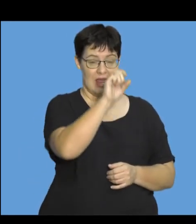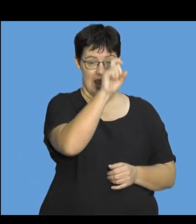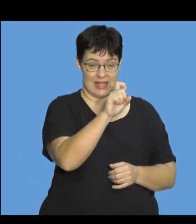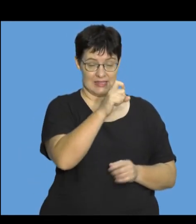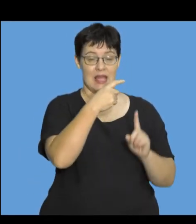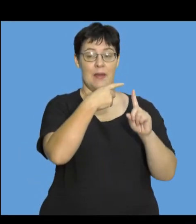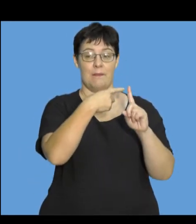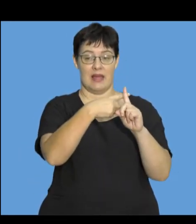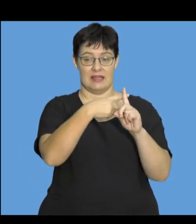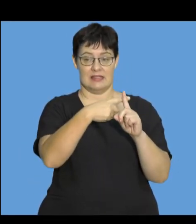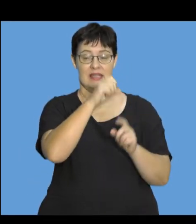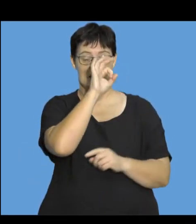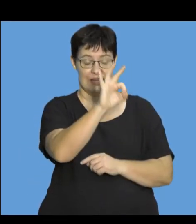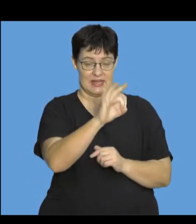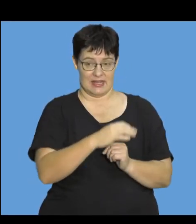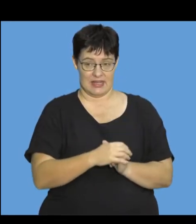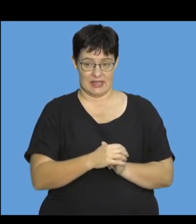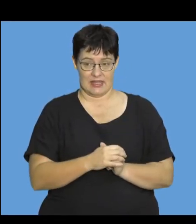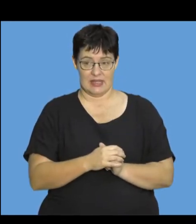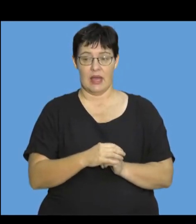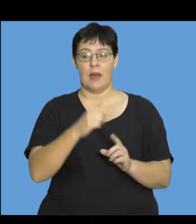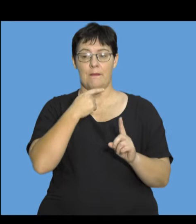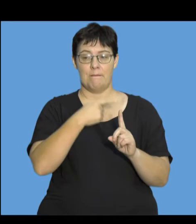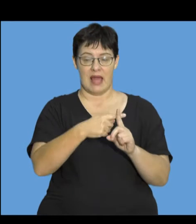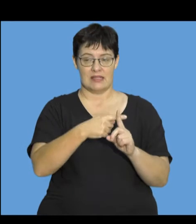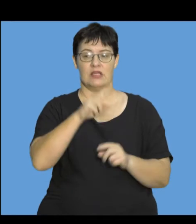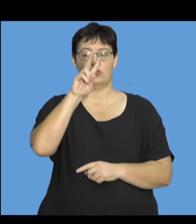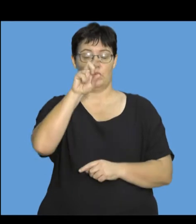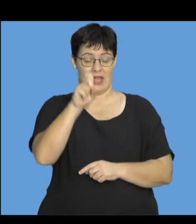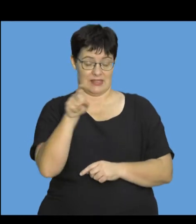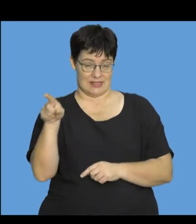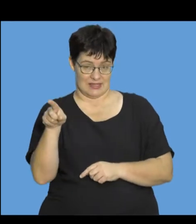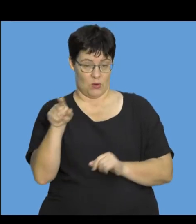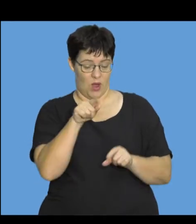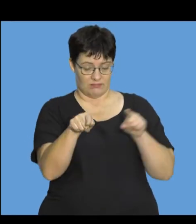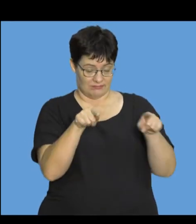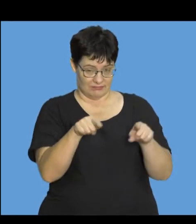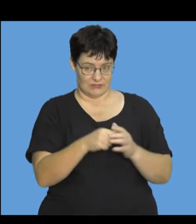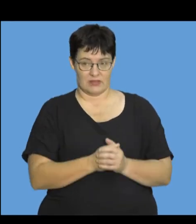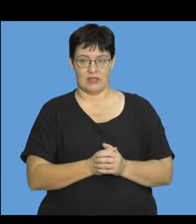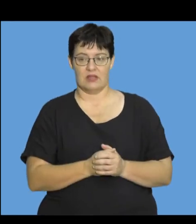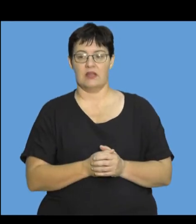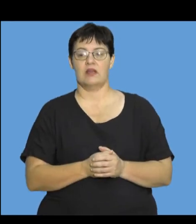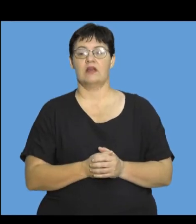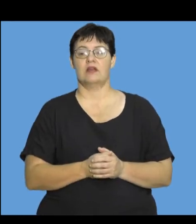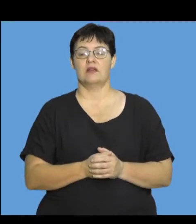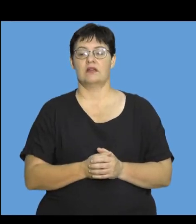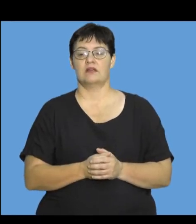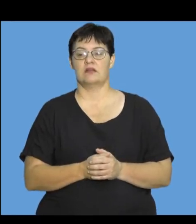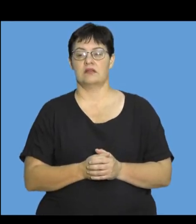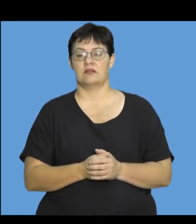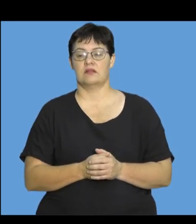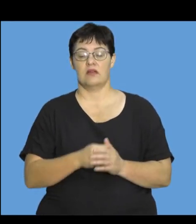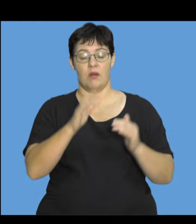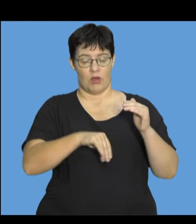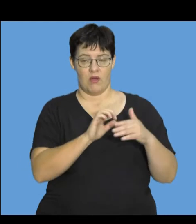x plus 3, then plus the 2x, right? That's what is at the top. What is at the bottom,